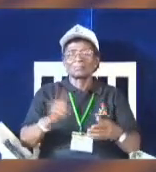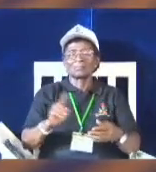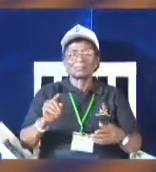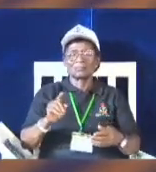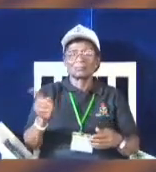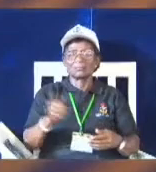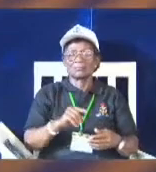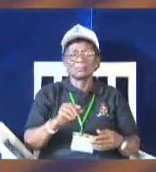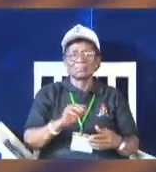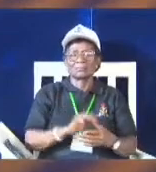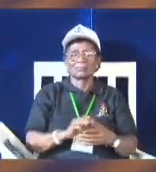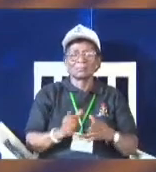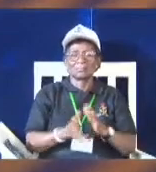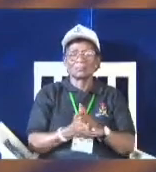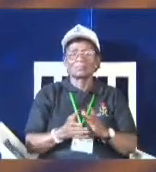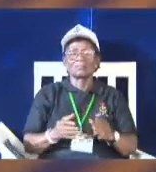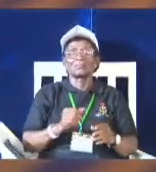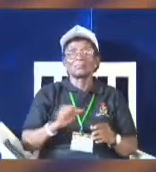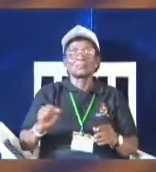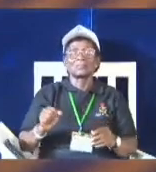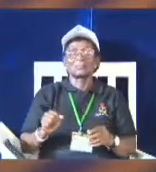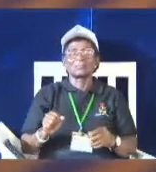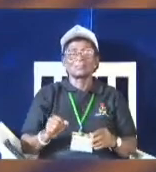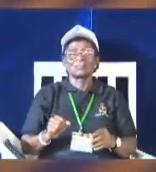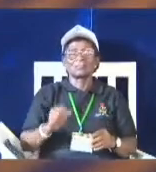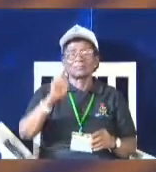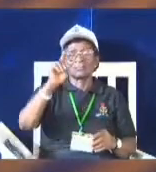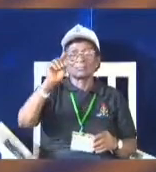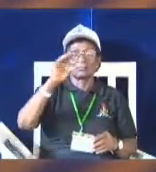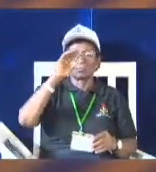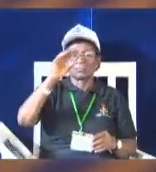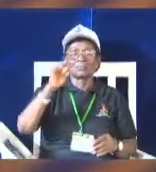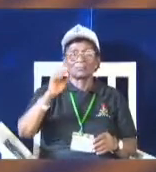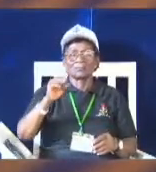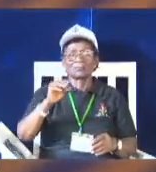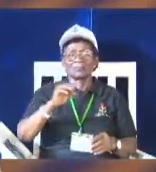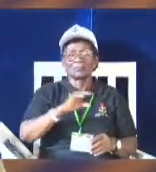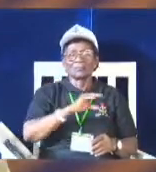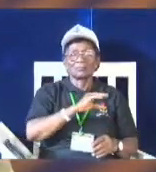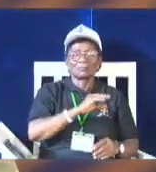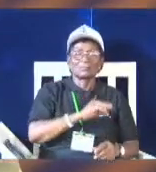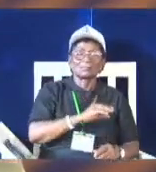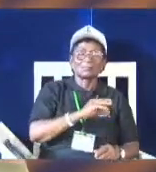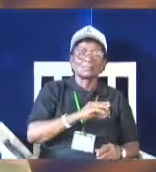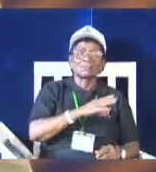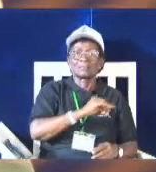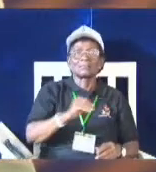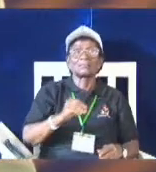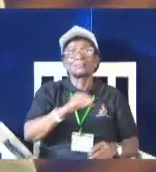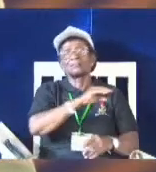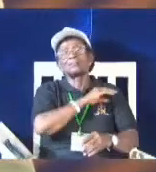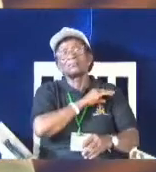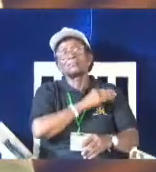a one-man army for the Lord.